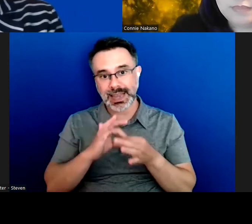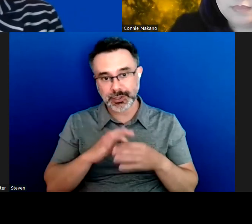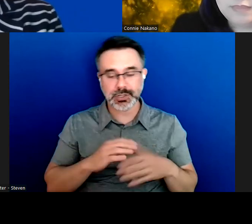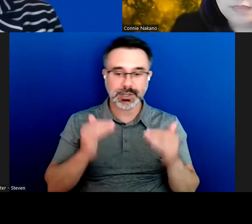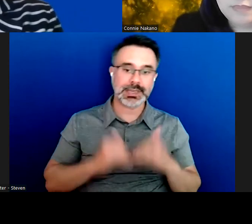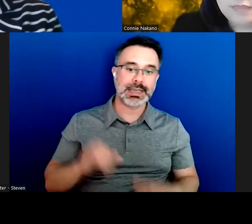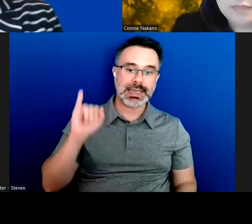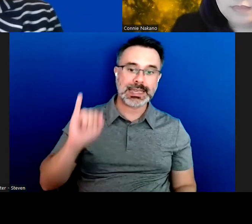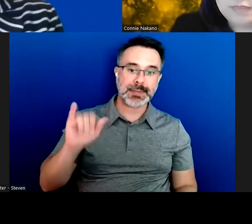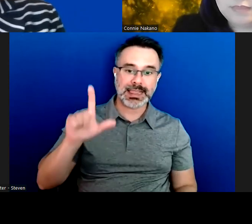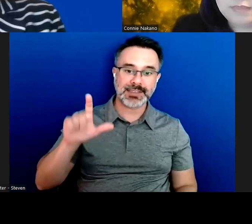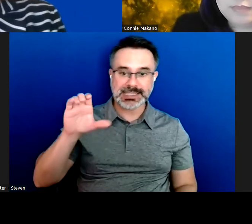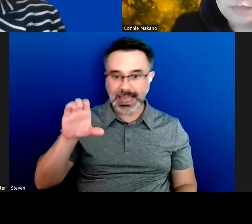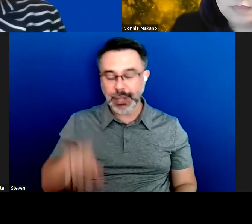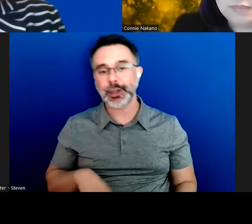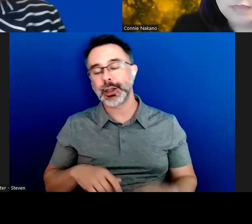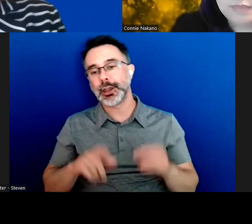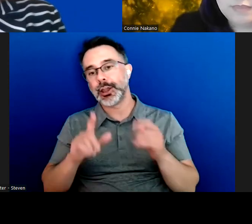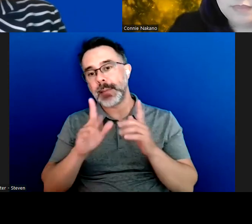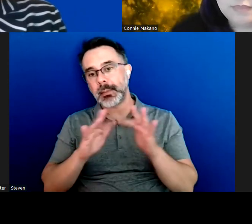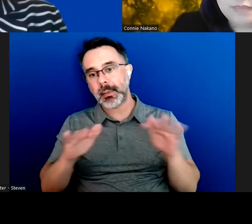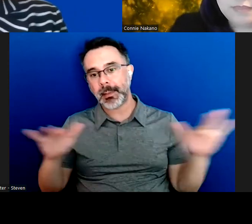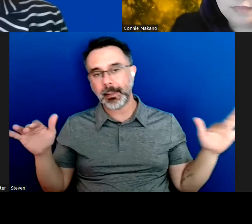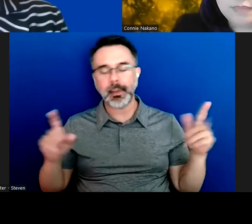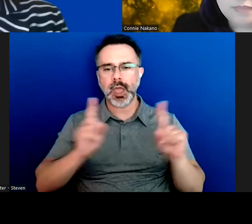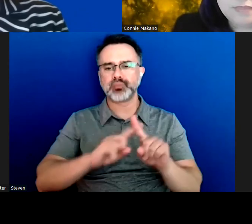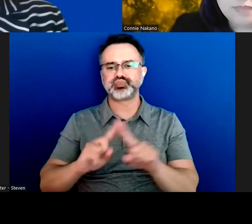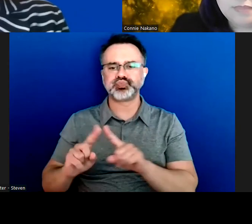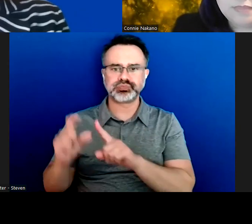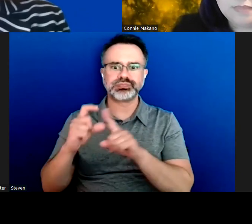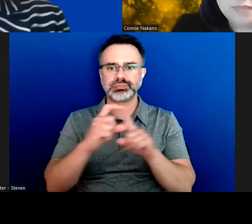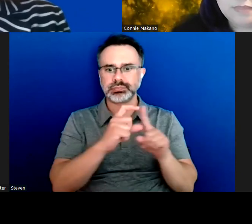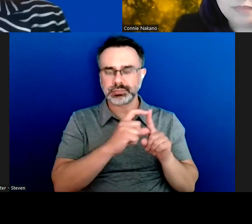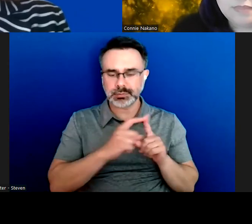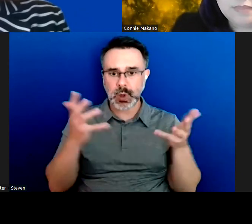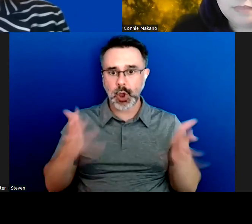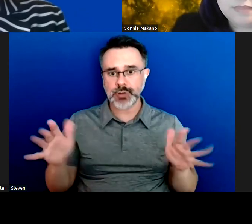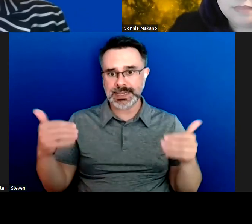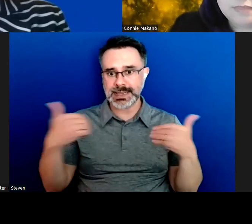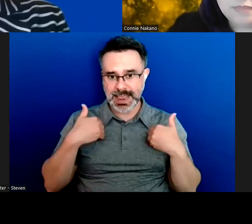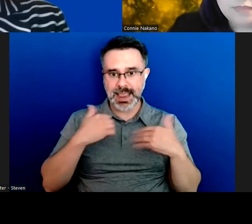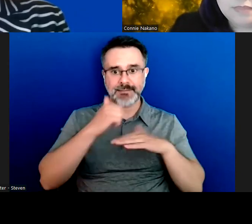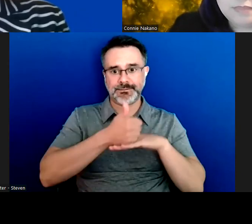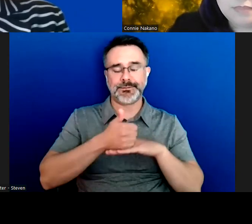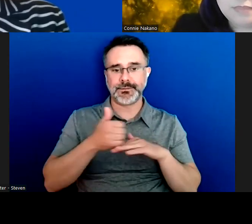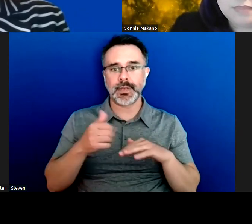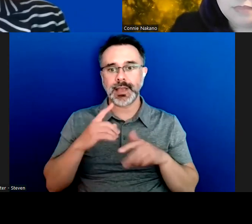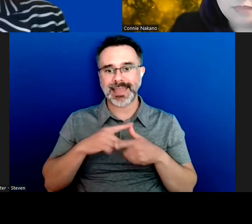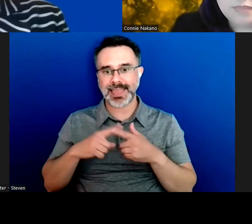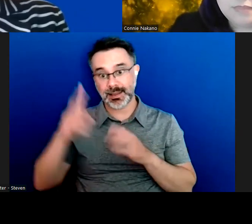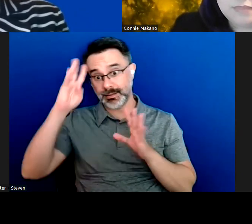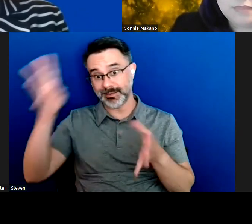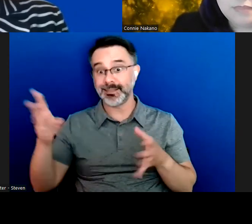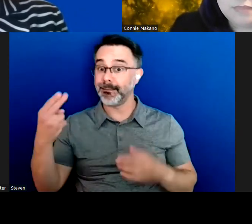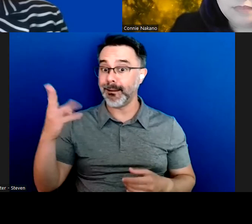Independent Living Center. And so it has caused a lot of confusion. So it's not a term that the Department of